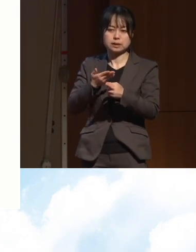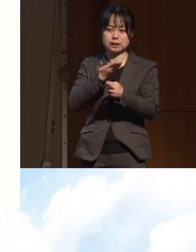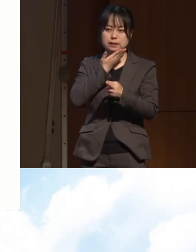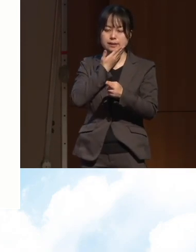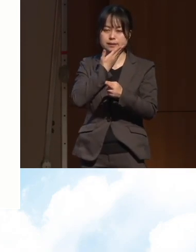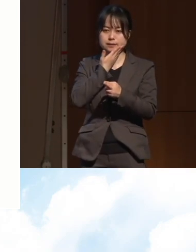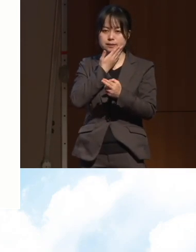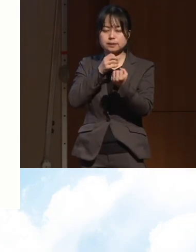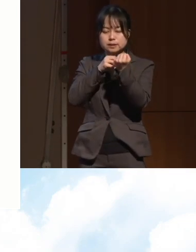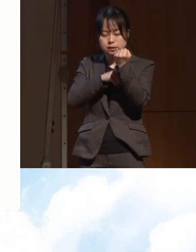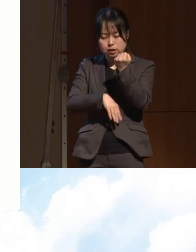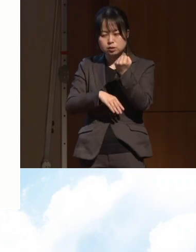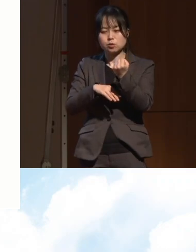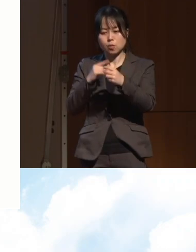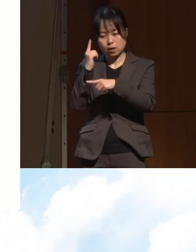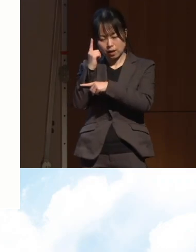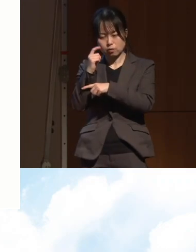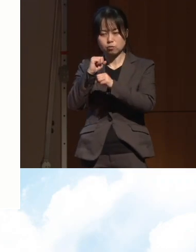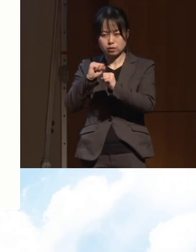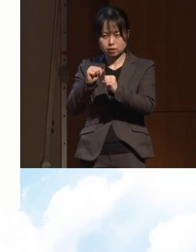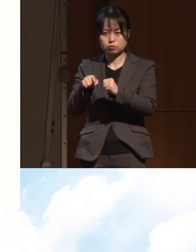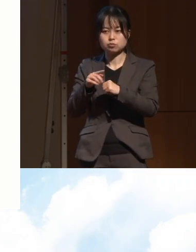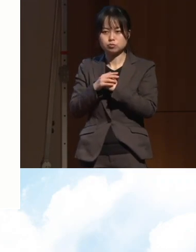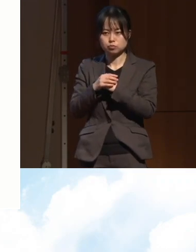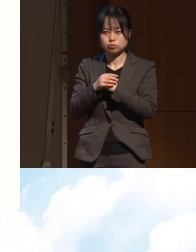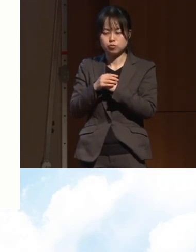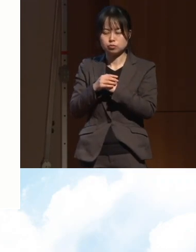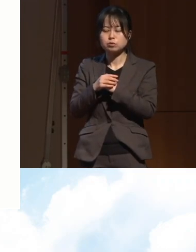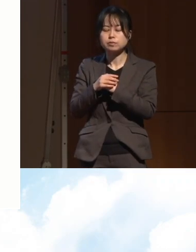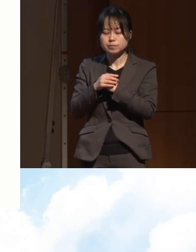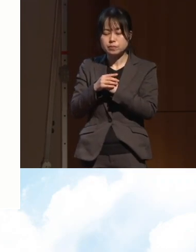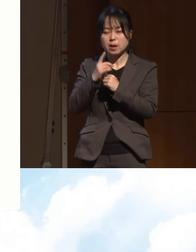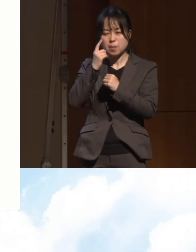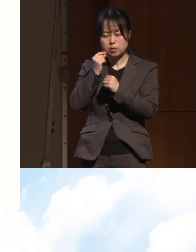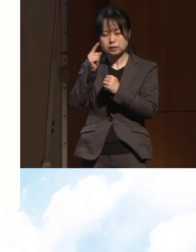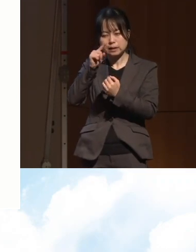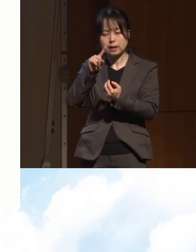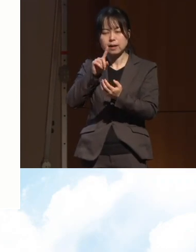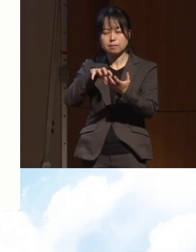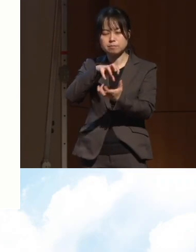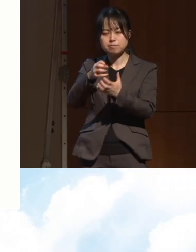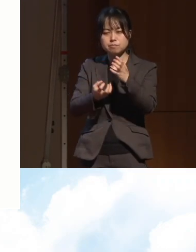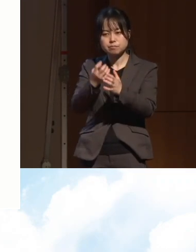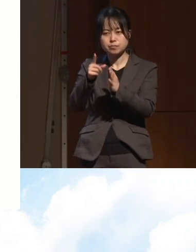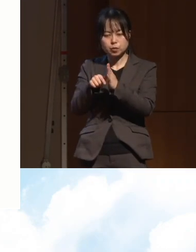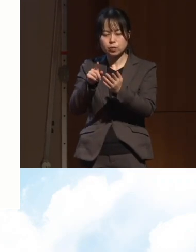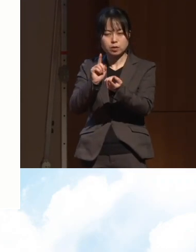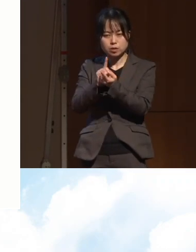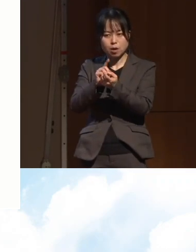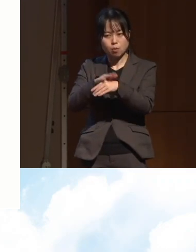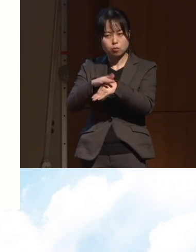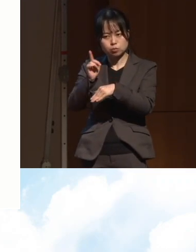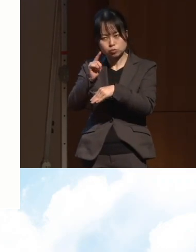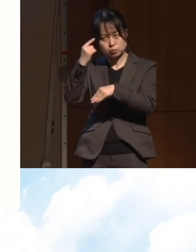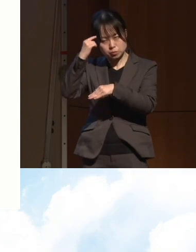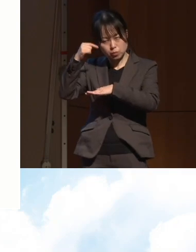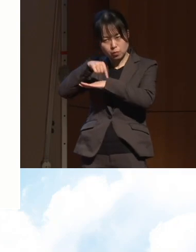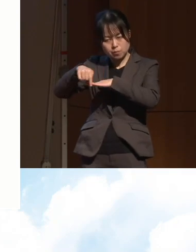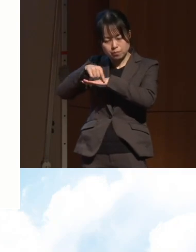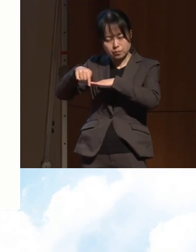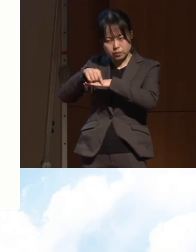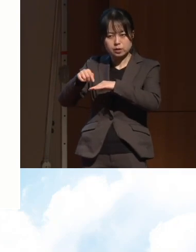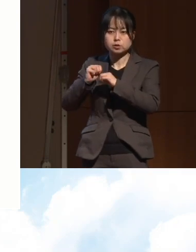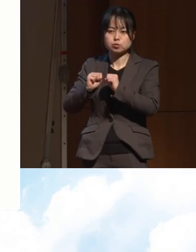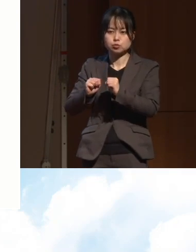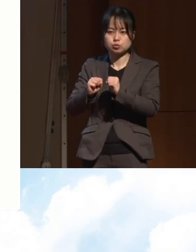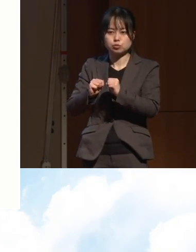the designs that we would need to make, doing the development of those prototype vaccines, and testing those